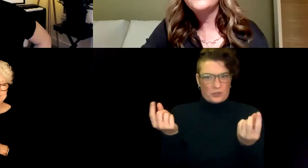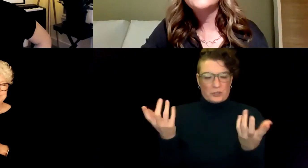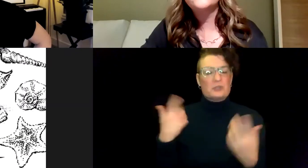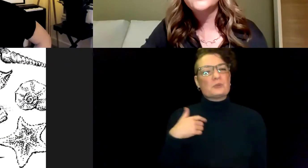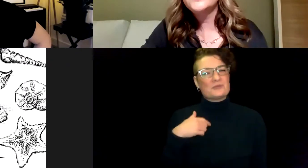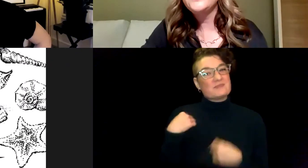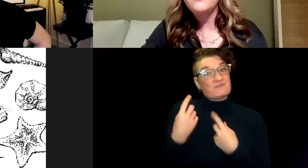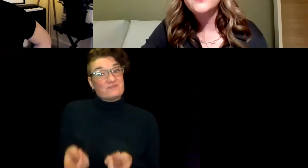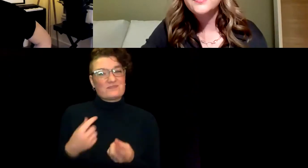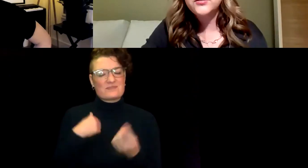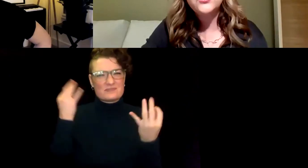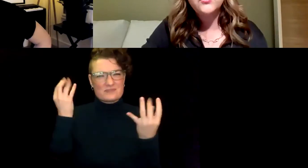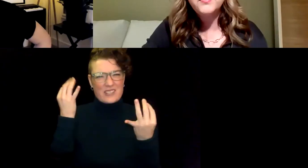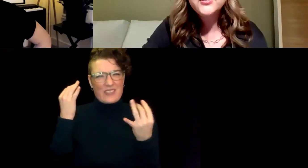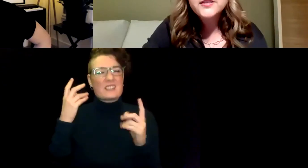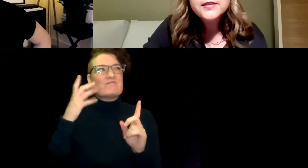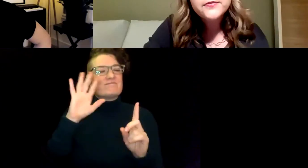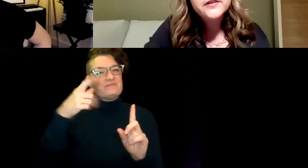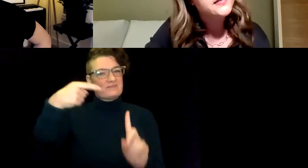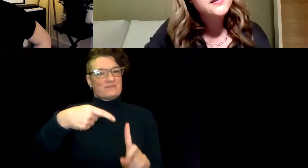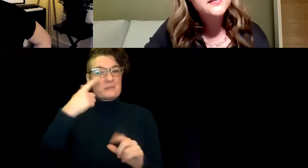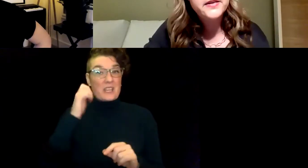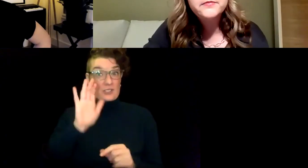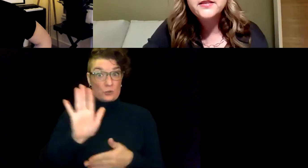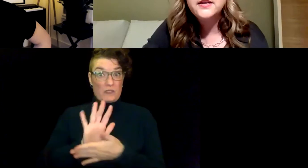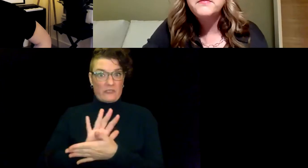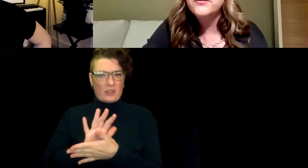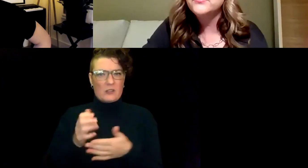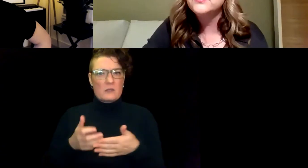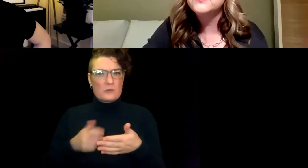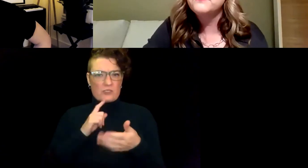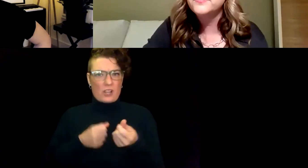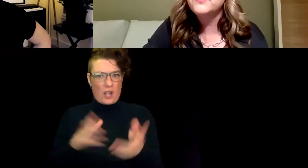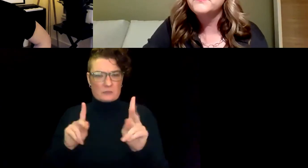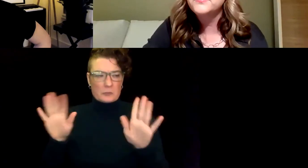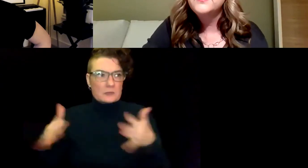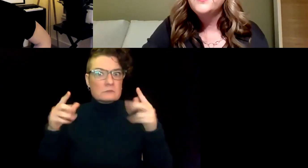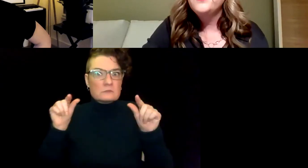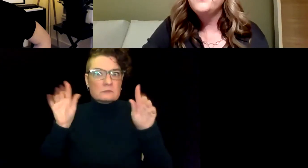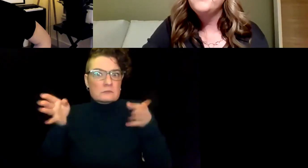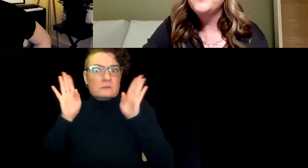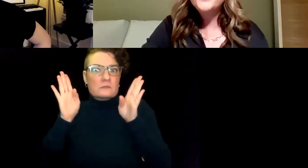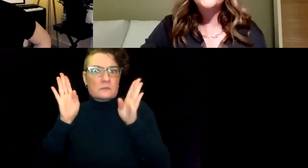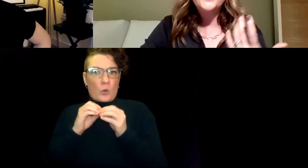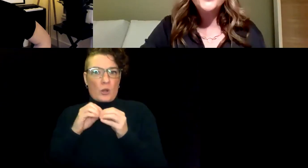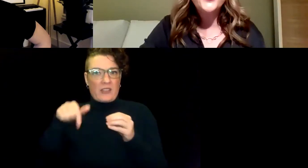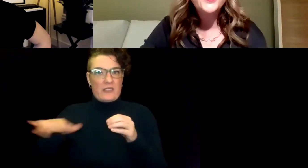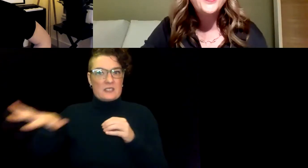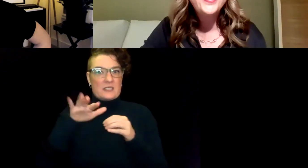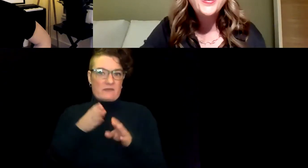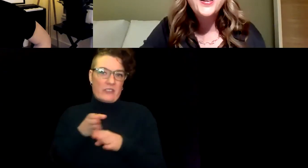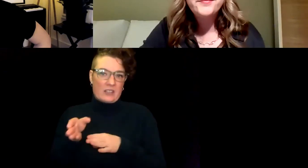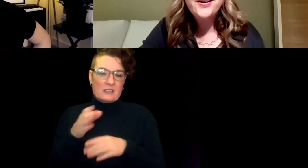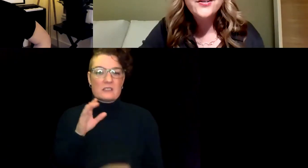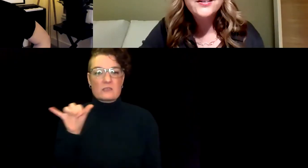film has really galvanized so much in this field, and it's made me think about uses of film. And because I've